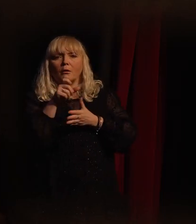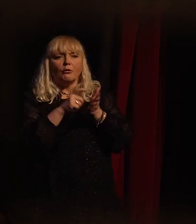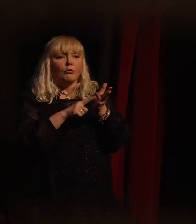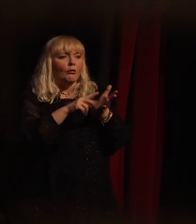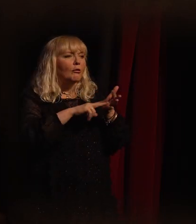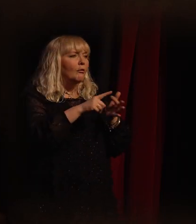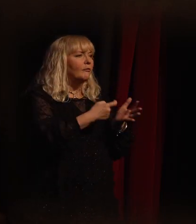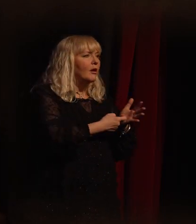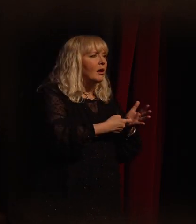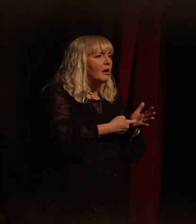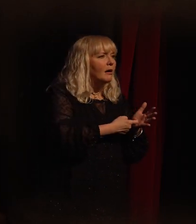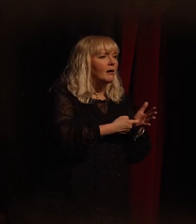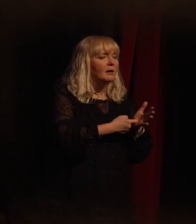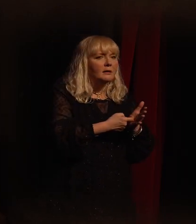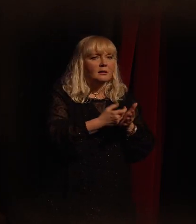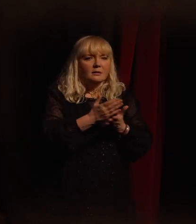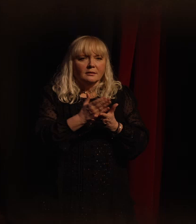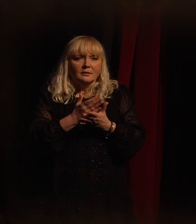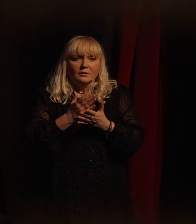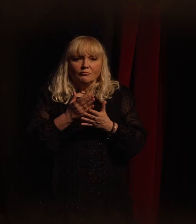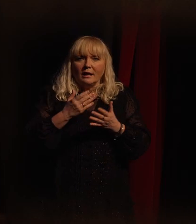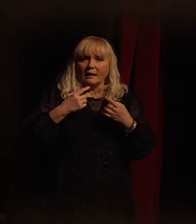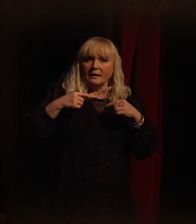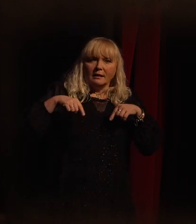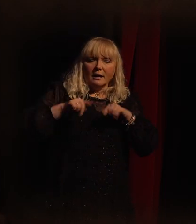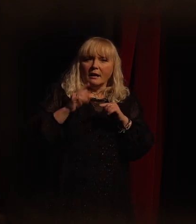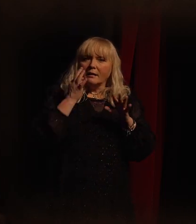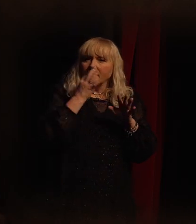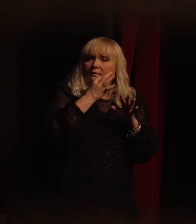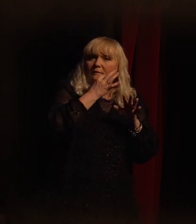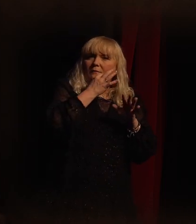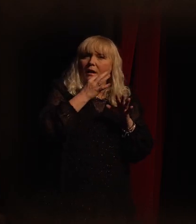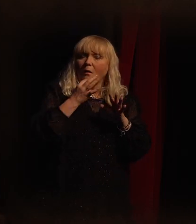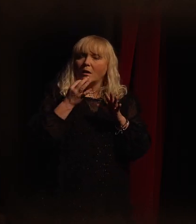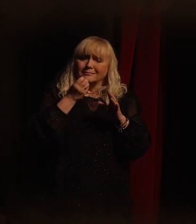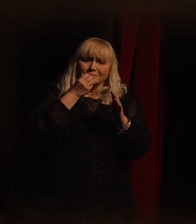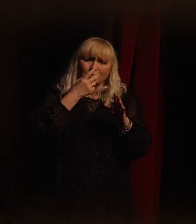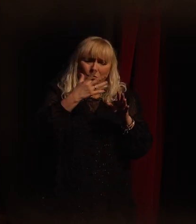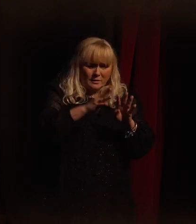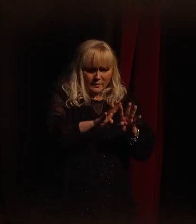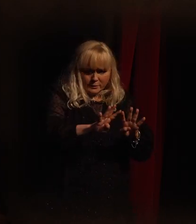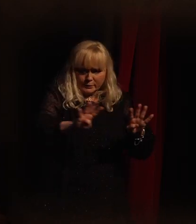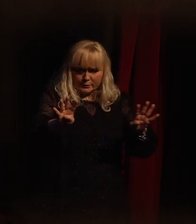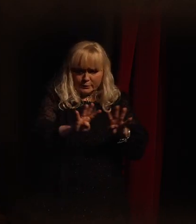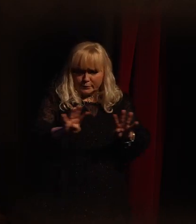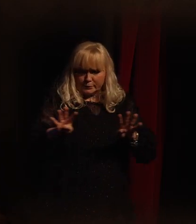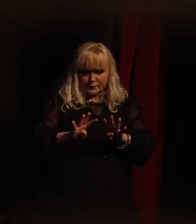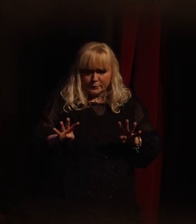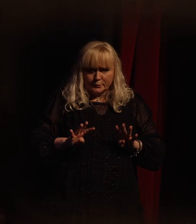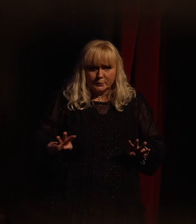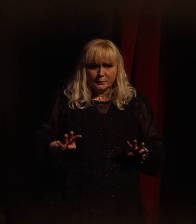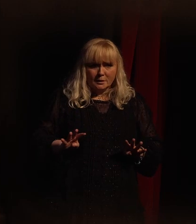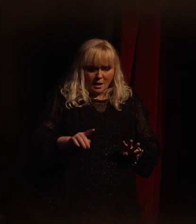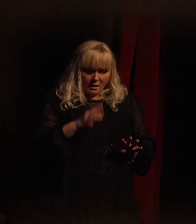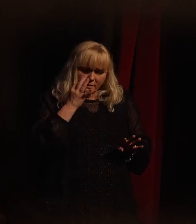honey bears away, proportioned to his several dearth and her capacity. Her face is rounder than